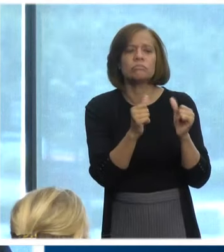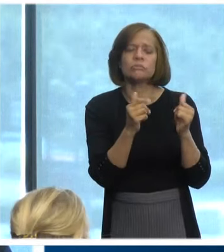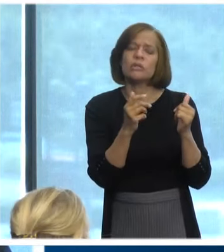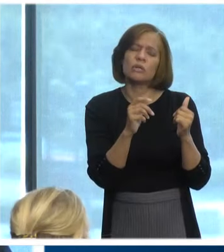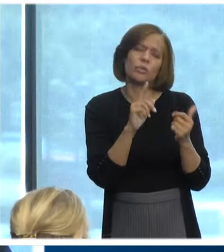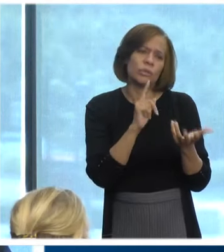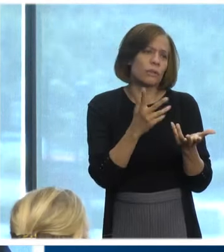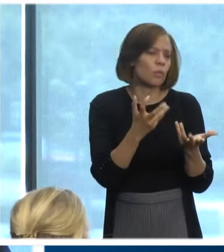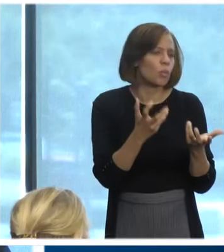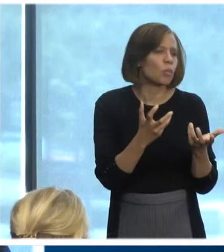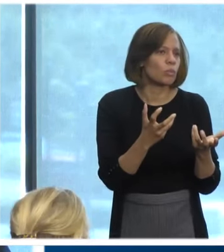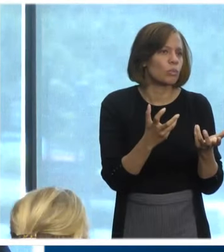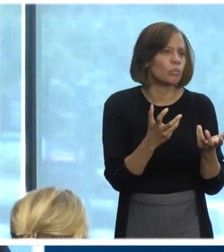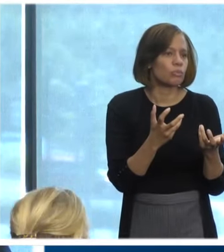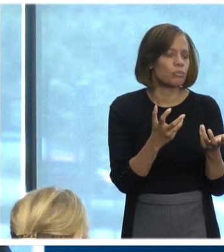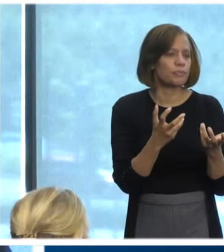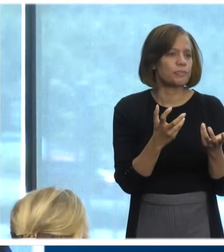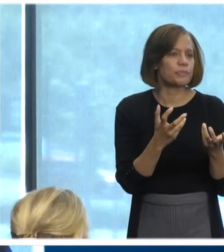to